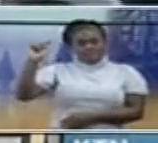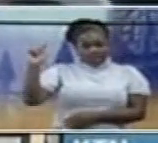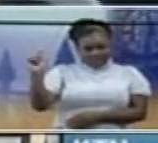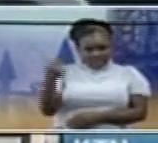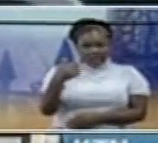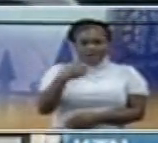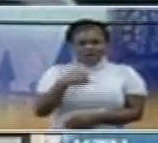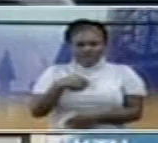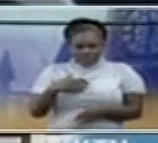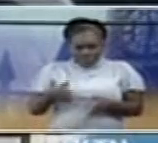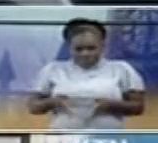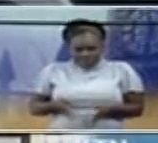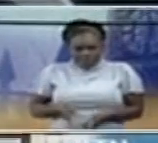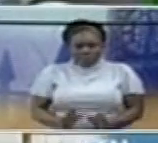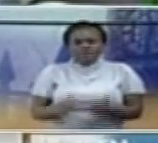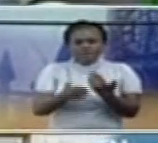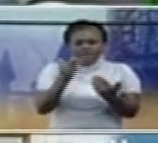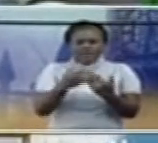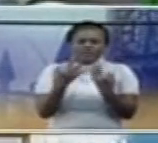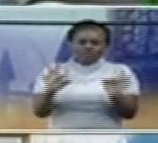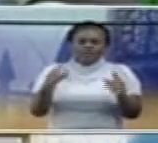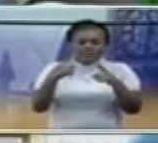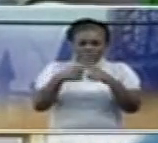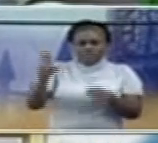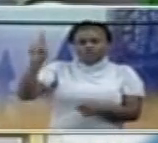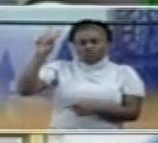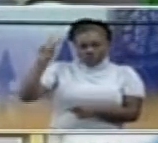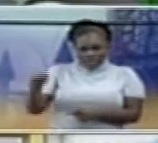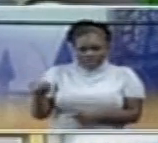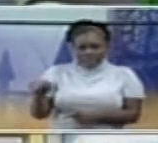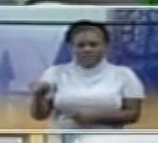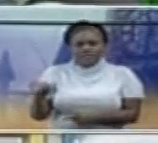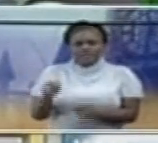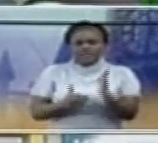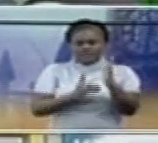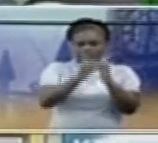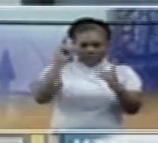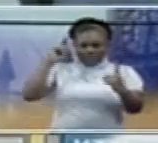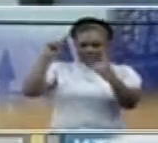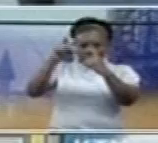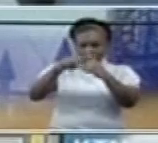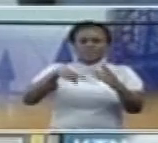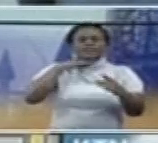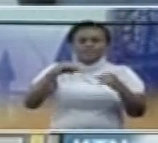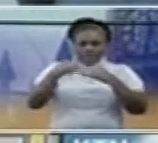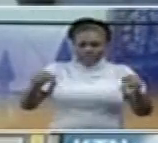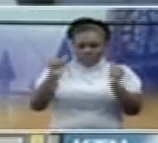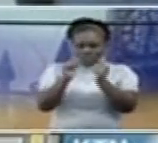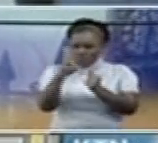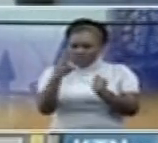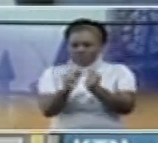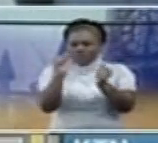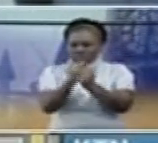made maternity health care free, but as the United Nations Millennium Development Goals deadline of